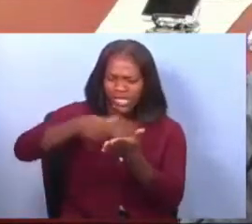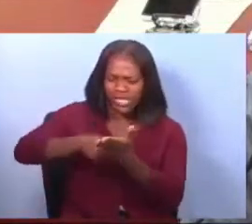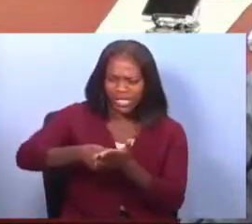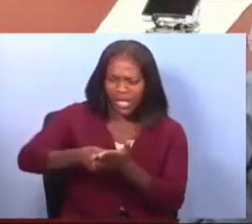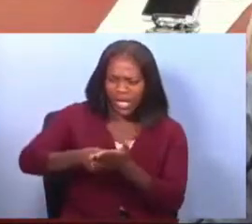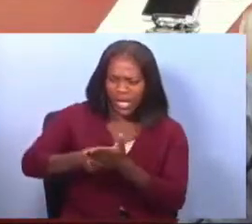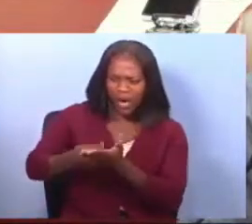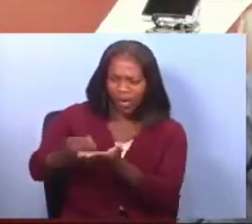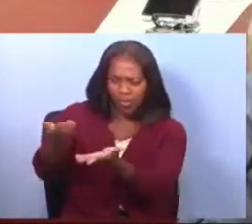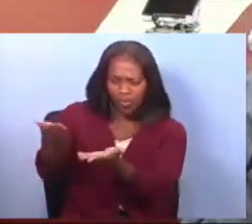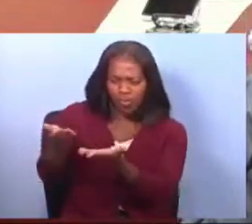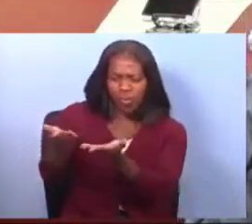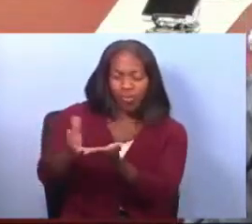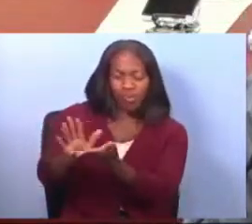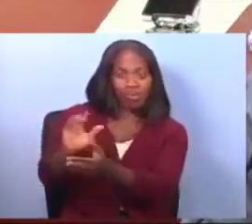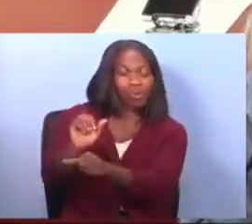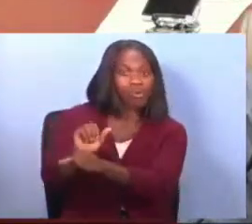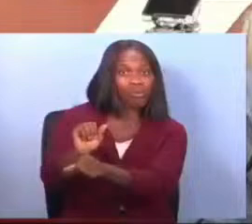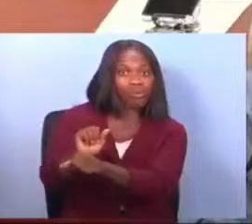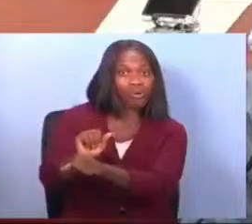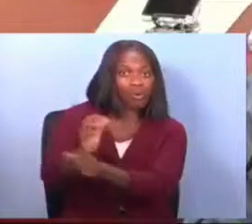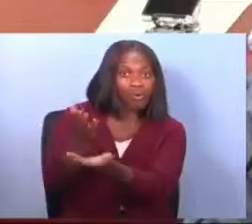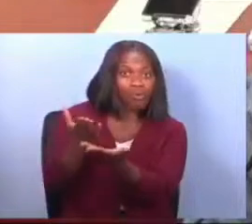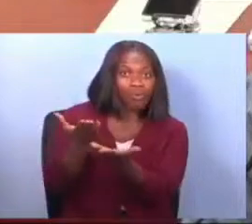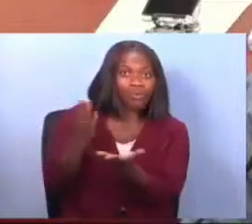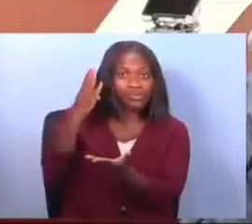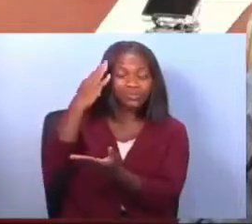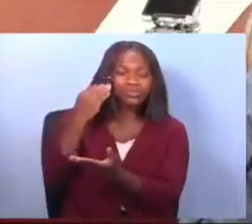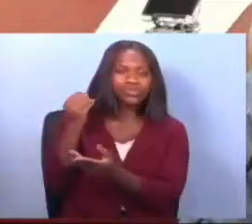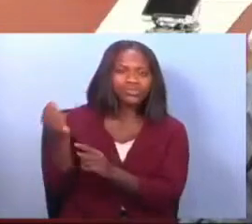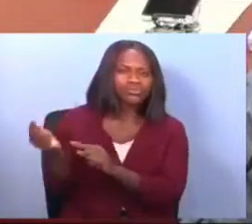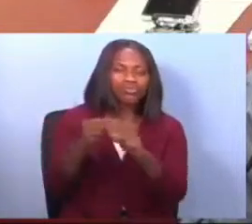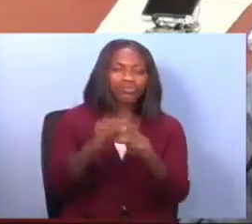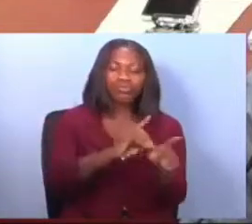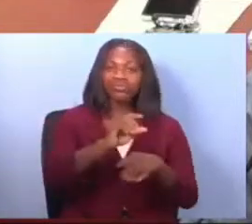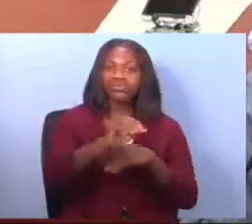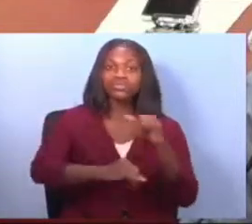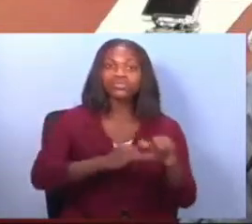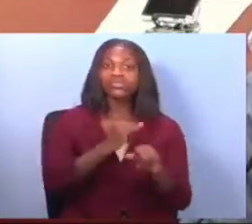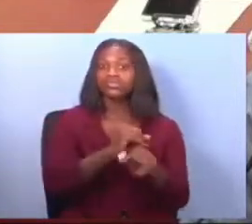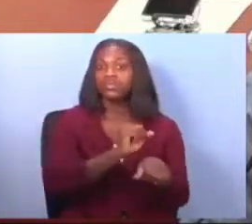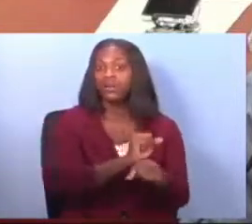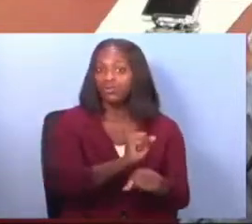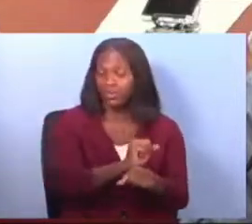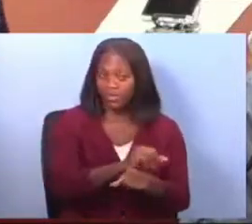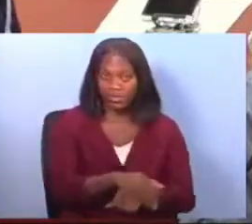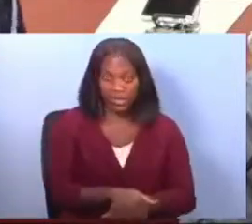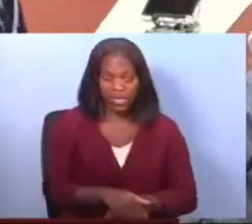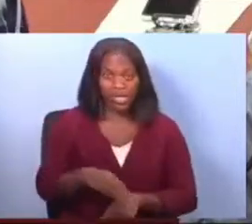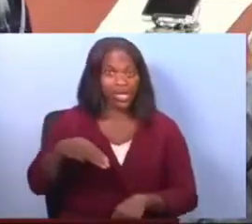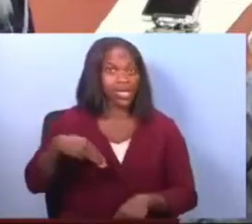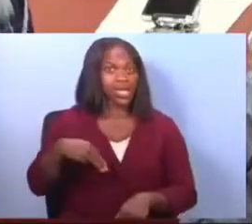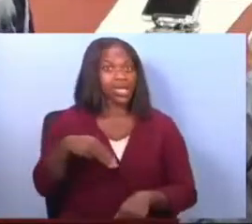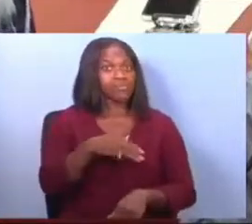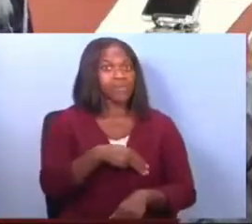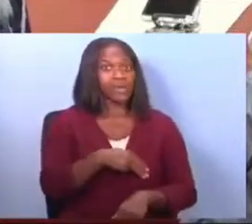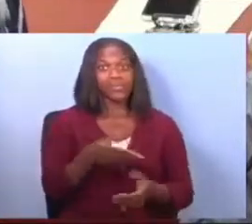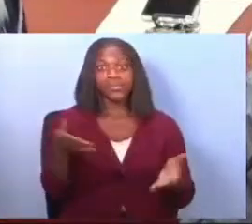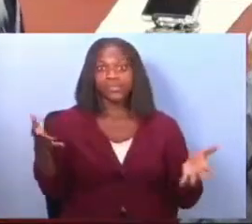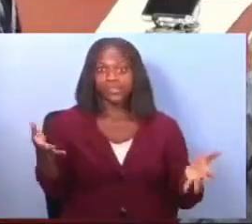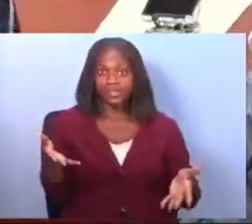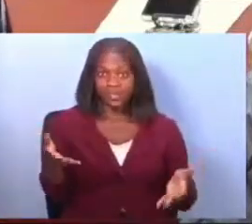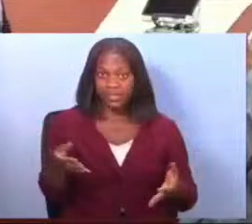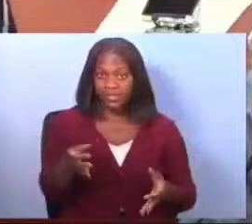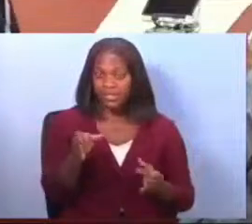do international assignments. So, colleagues, just as you have come, if you are made to go and serve in a